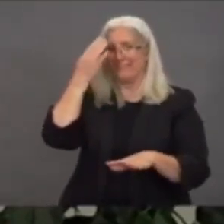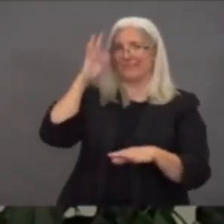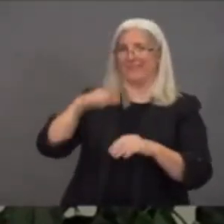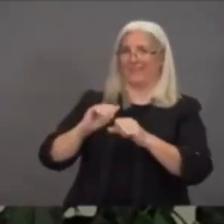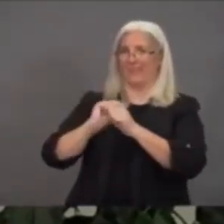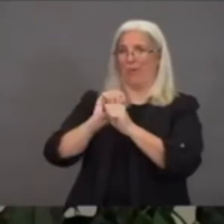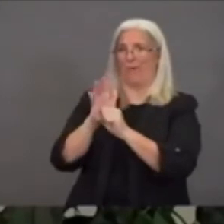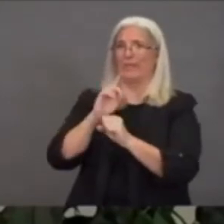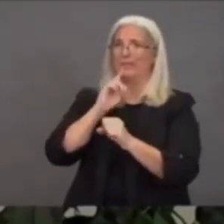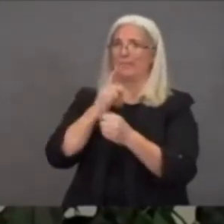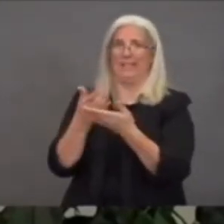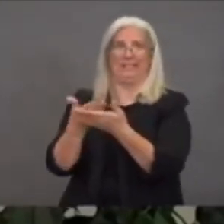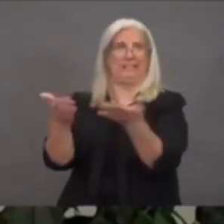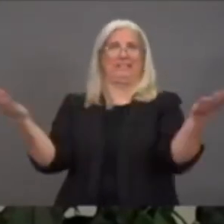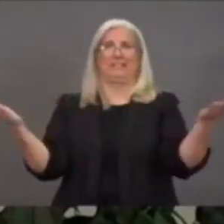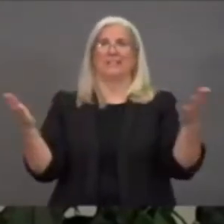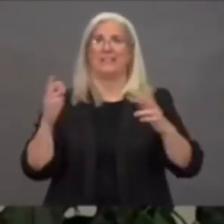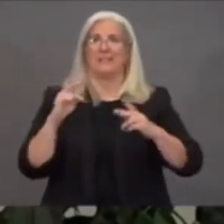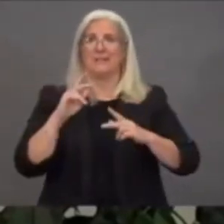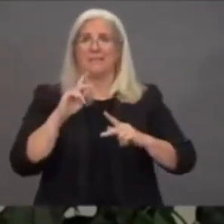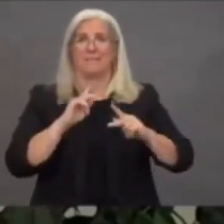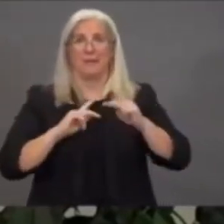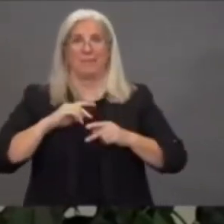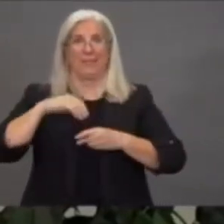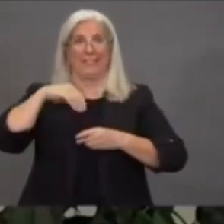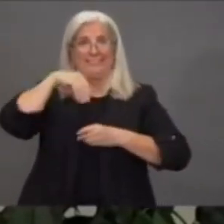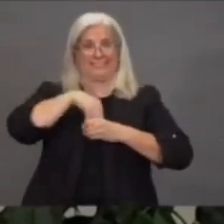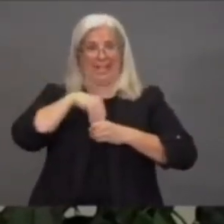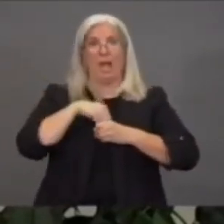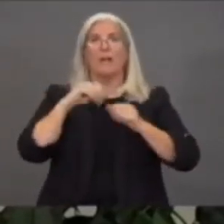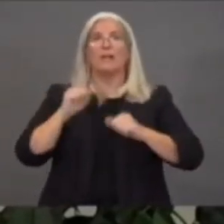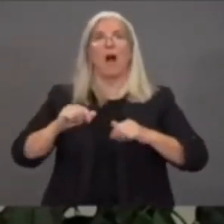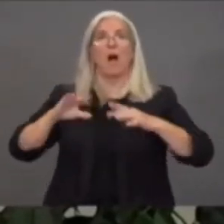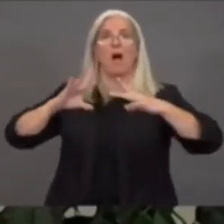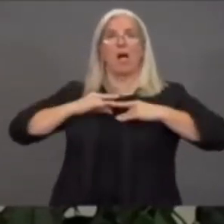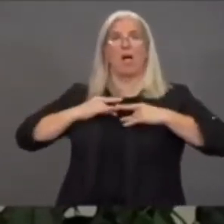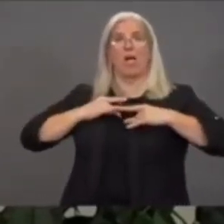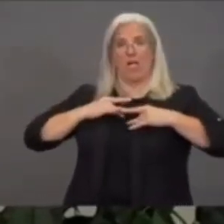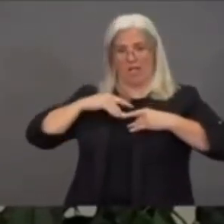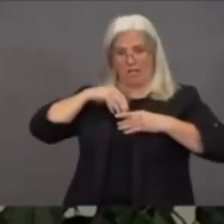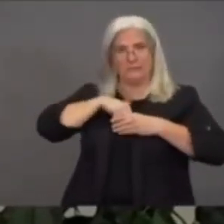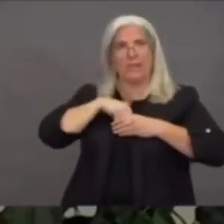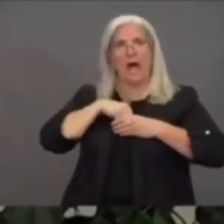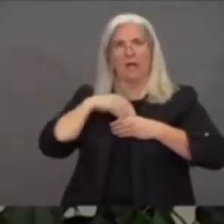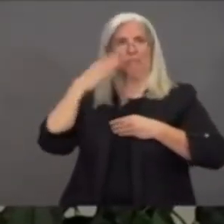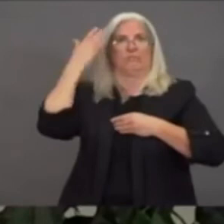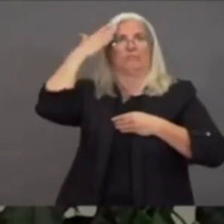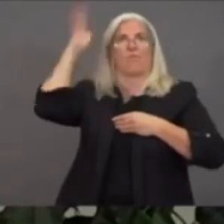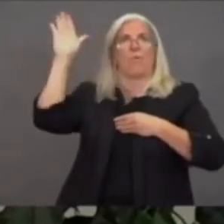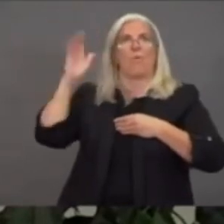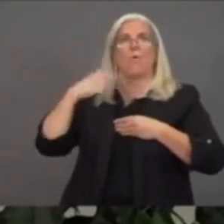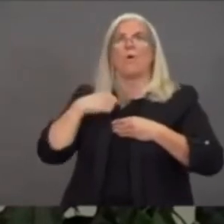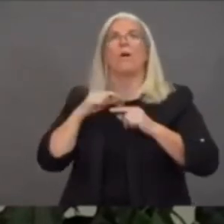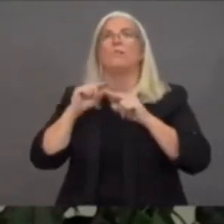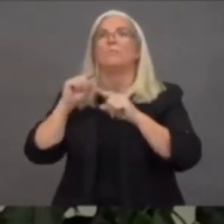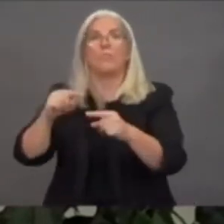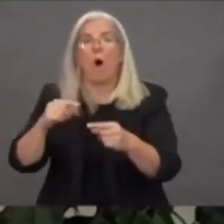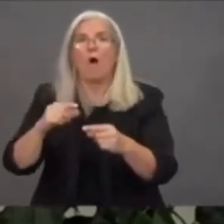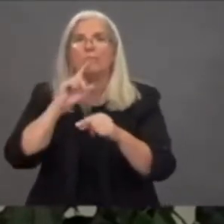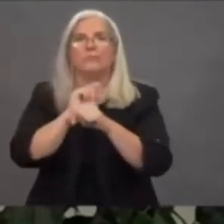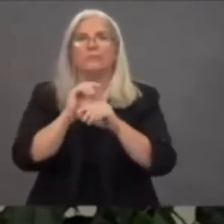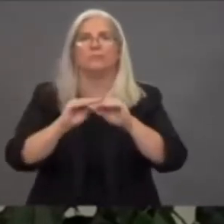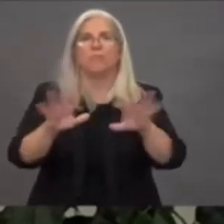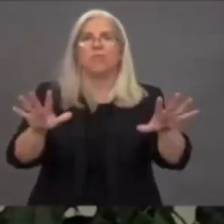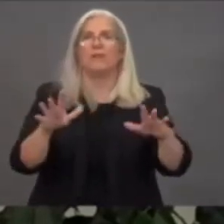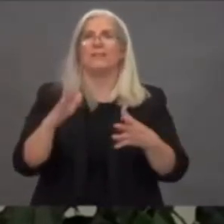it at any time and not know it yet, right? And the reason for that is some people get infected and never get symptoms, but they can